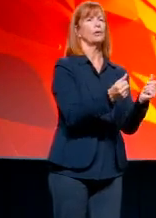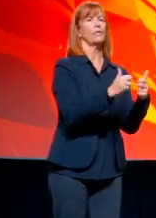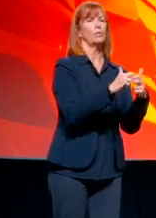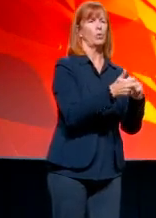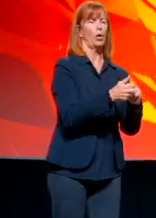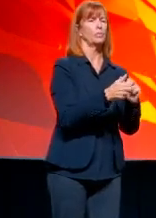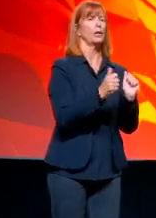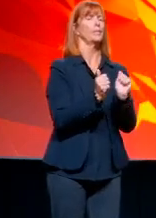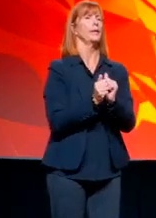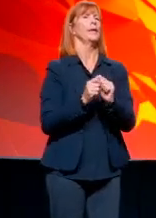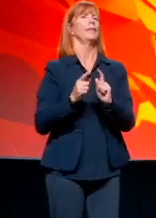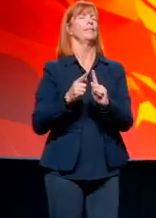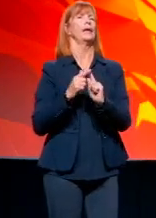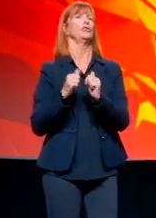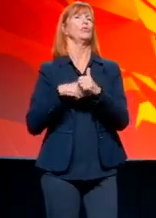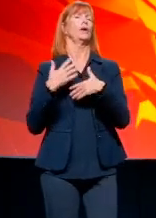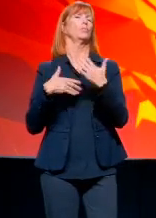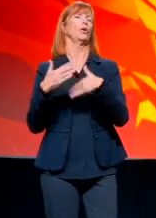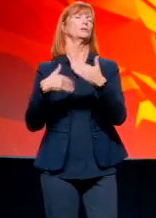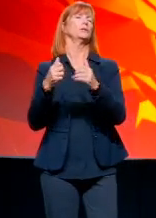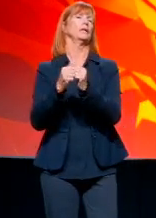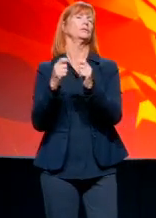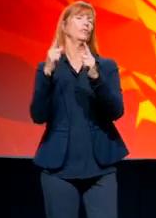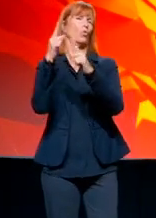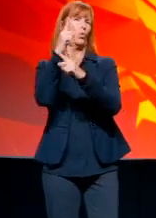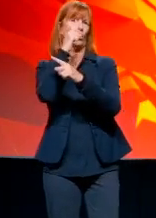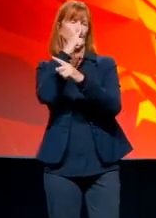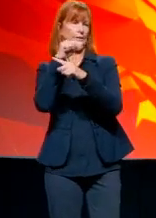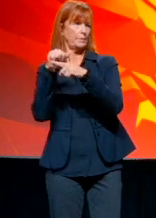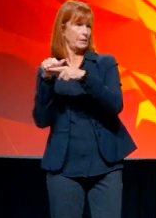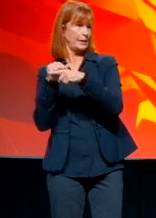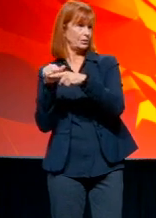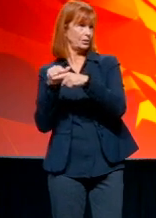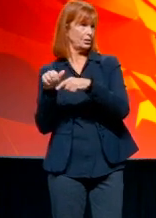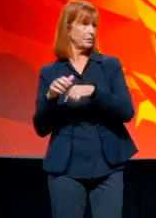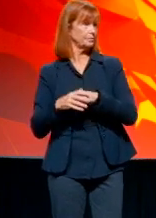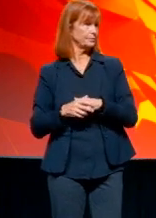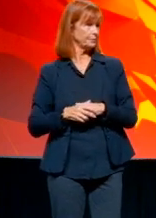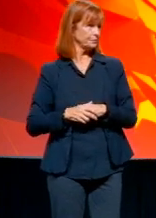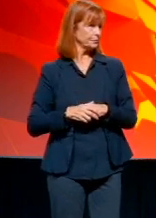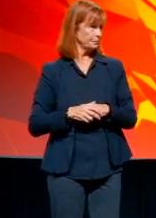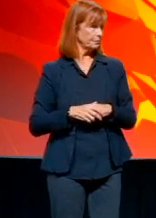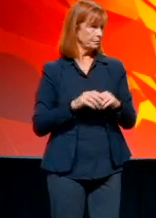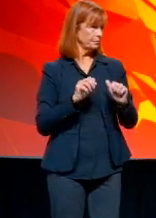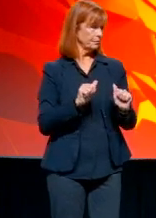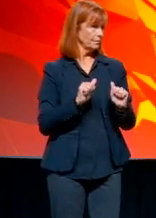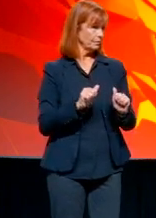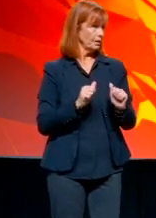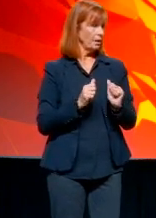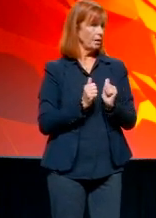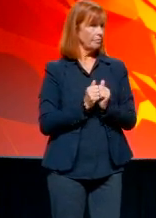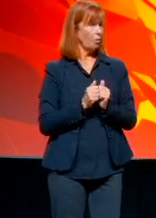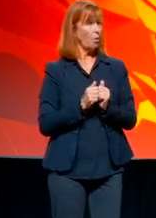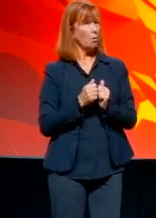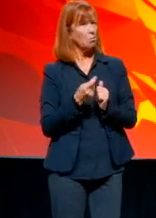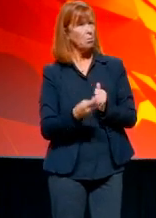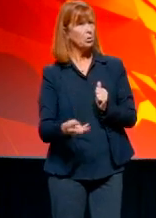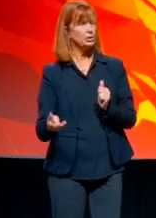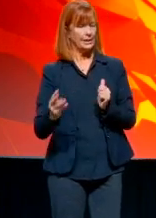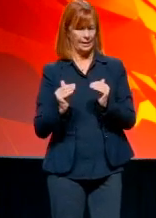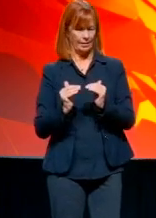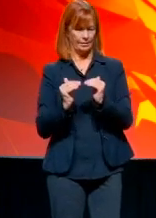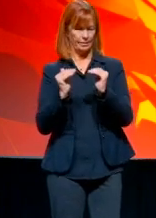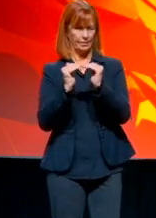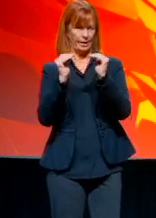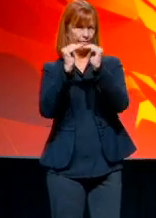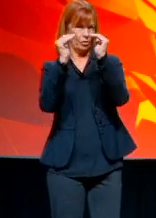that you can synthesize in simulation. The ability to be able to multiply the trajectories is based on the idea of